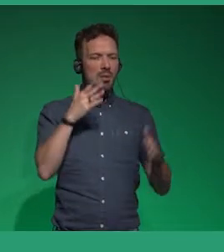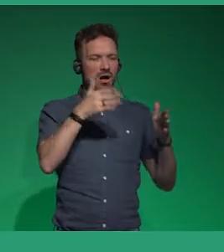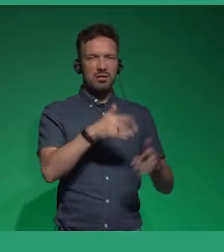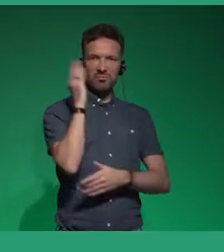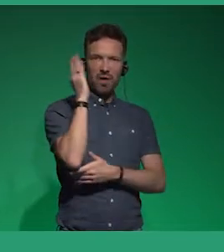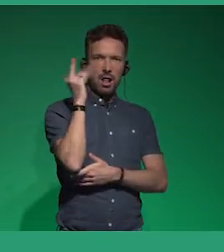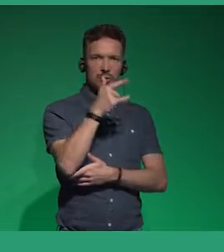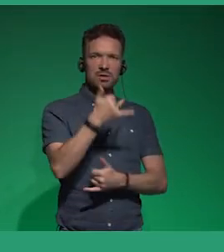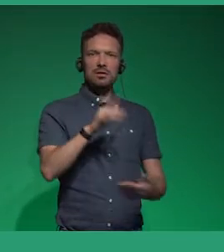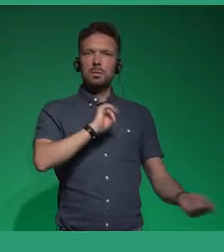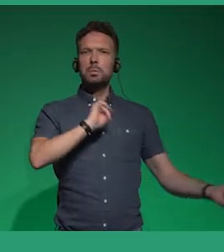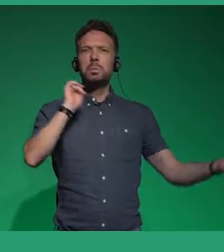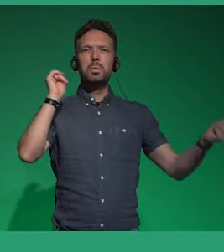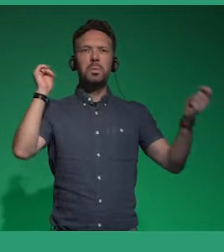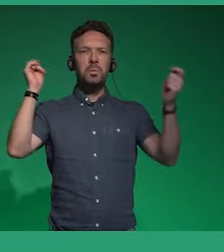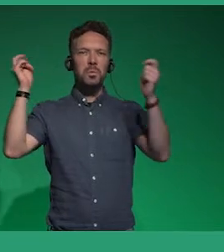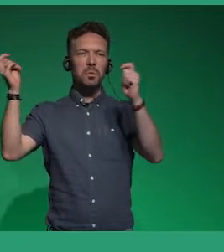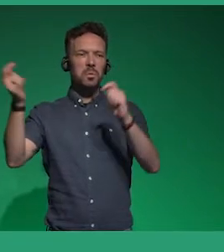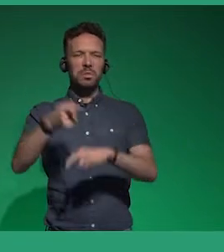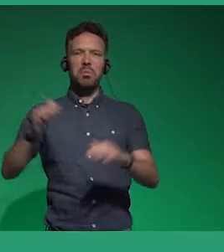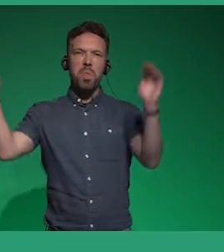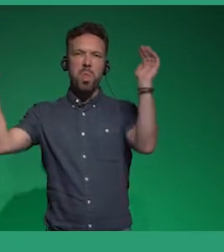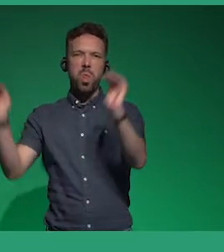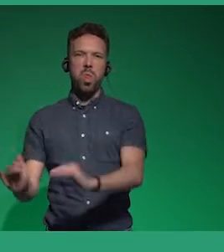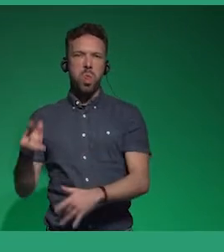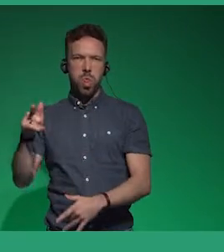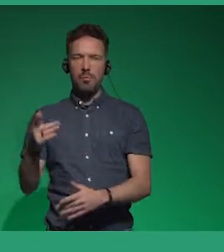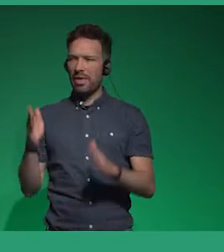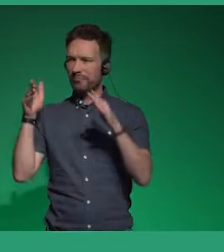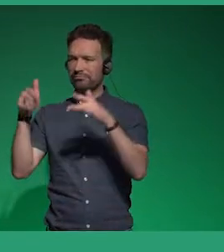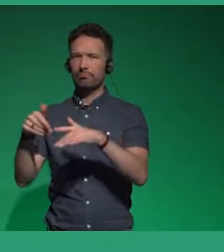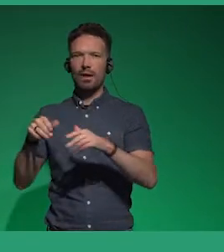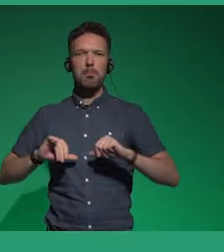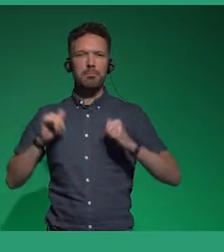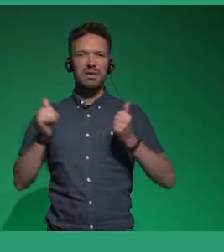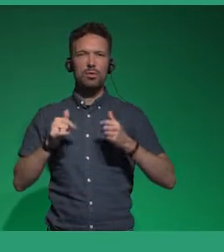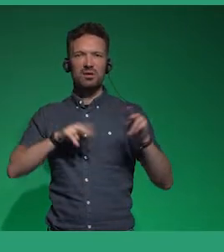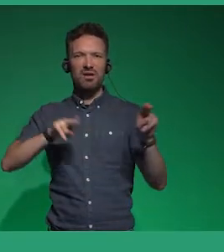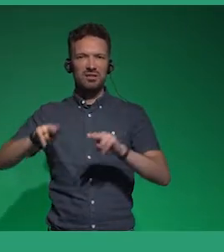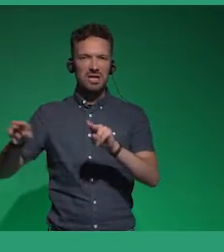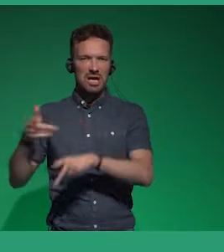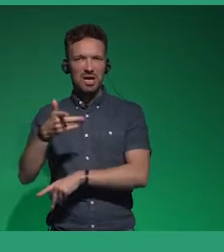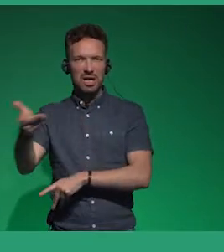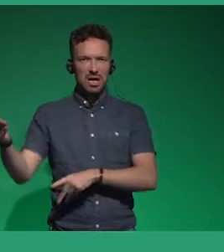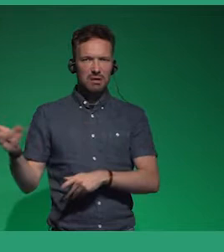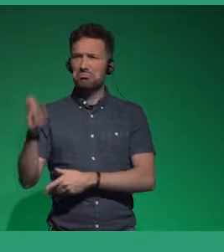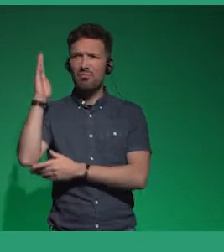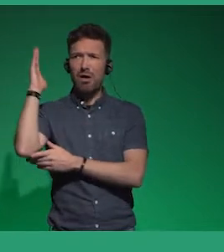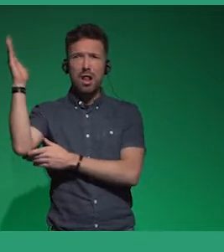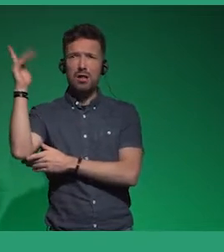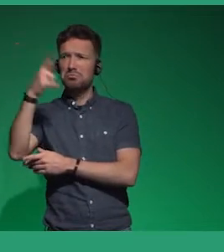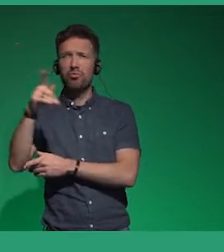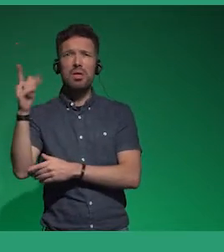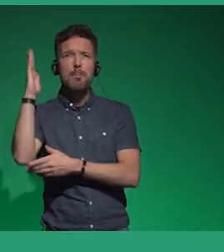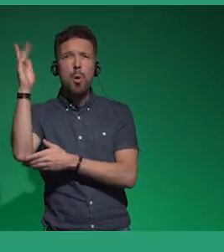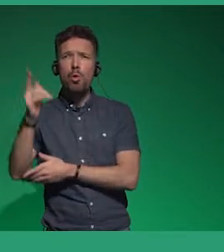already pointed out. Agroforests have an intermediate position, and then we see dramatic